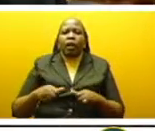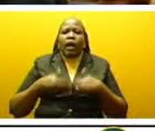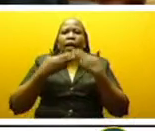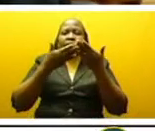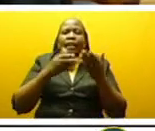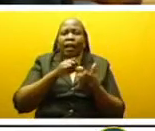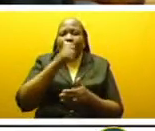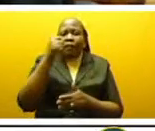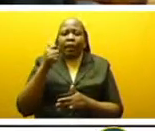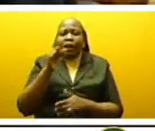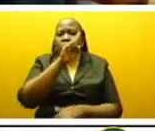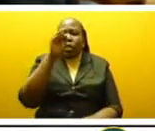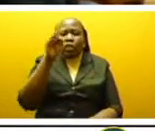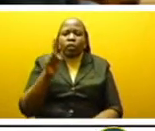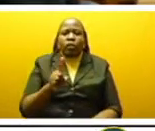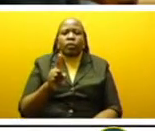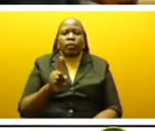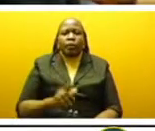presentation.